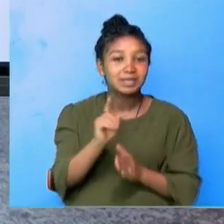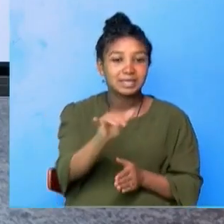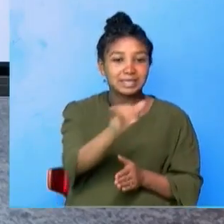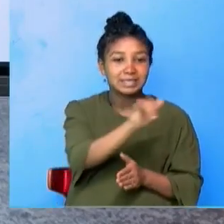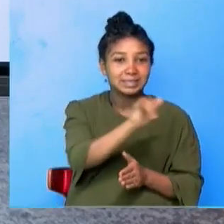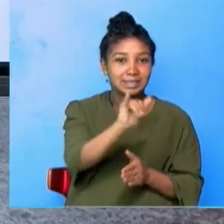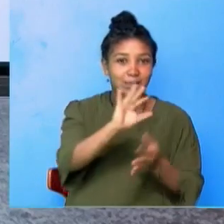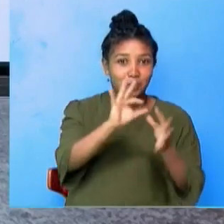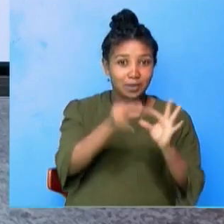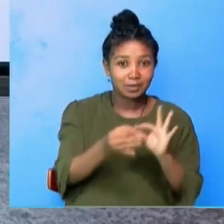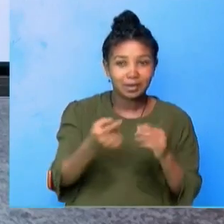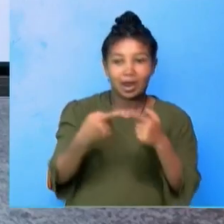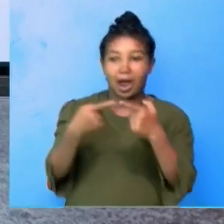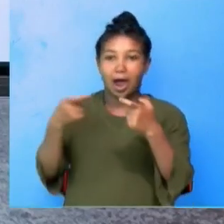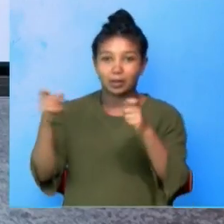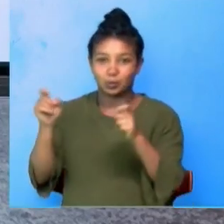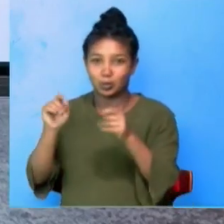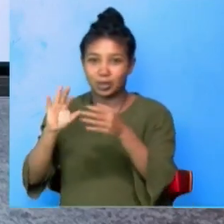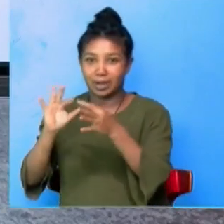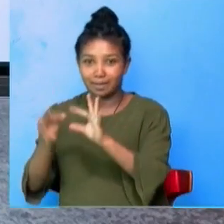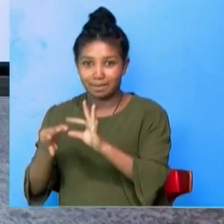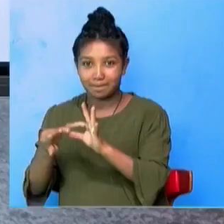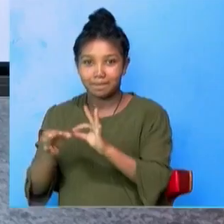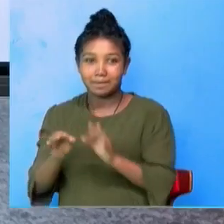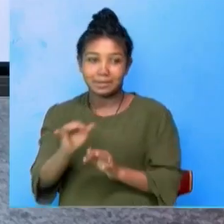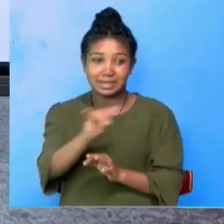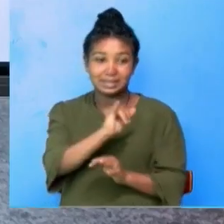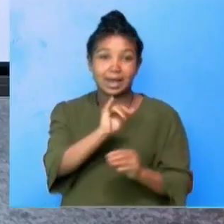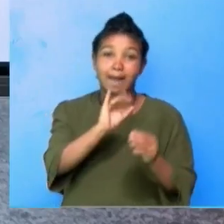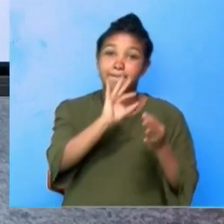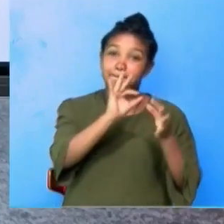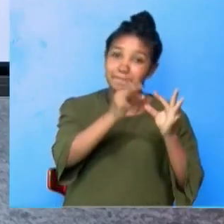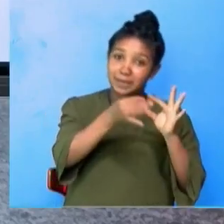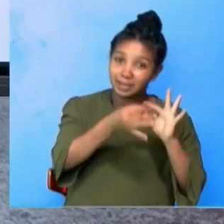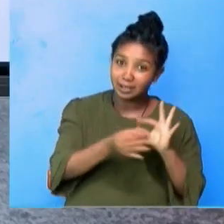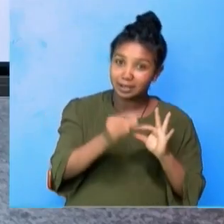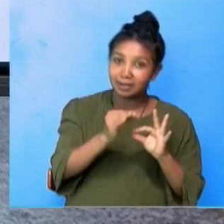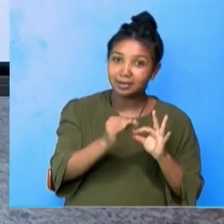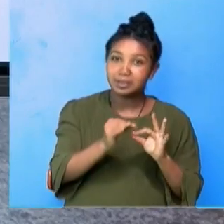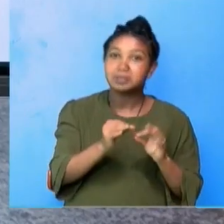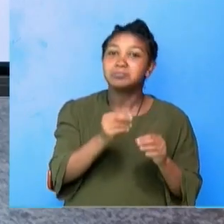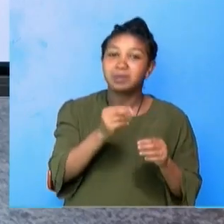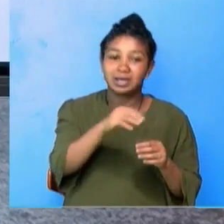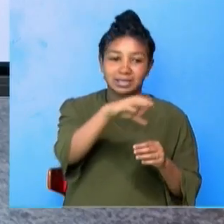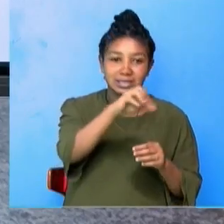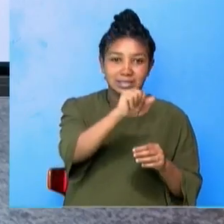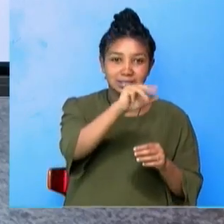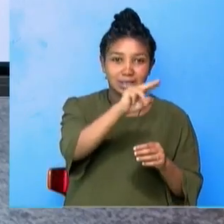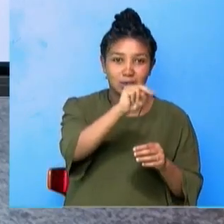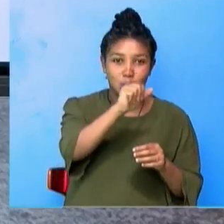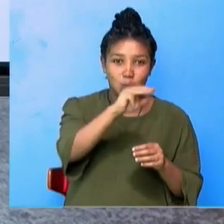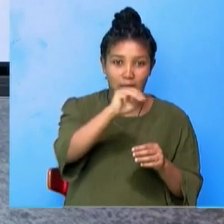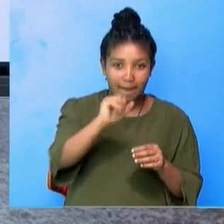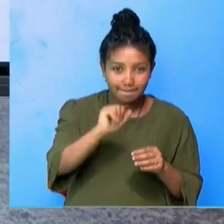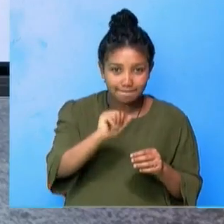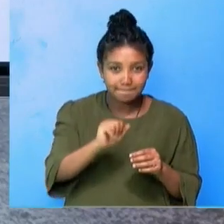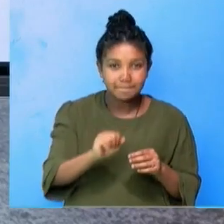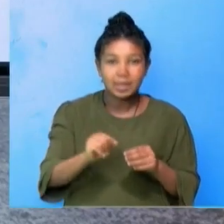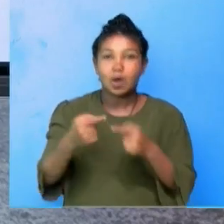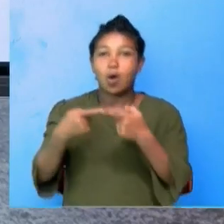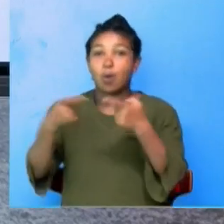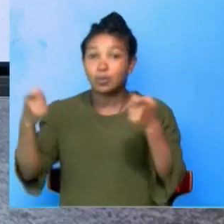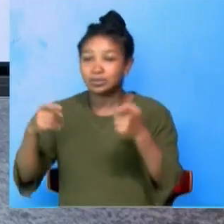synonym and antonym. It means the same meaning, it's called synonym, and the opposite meaning